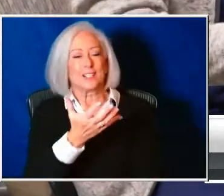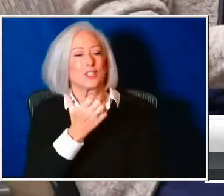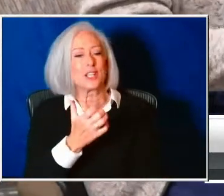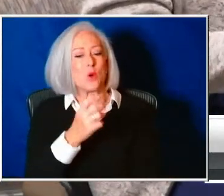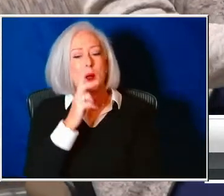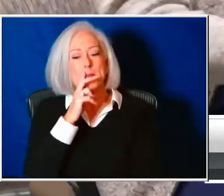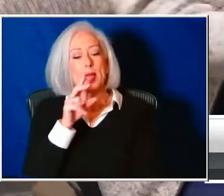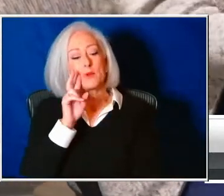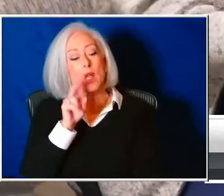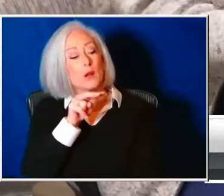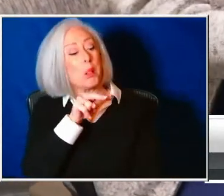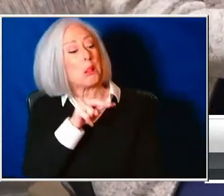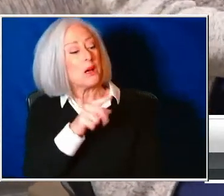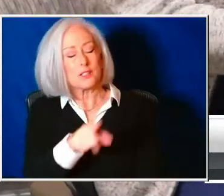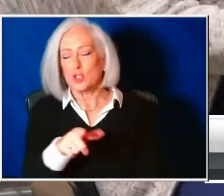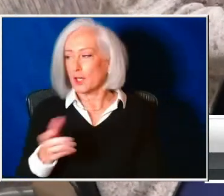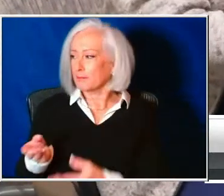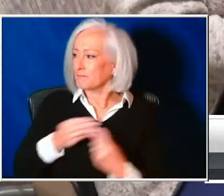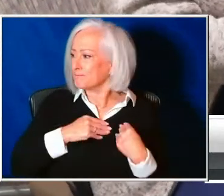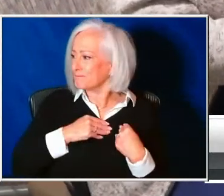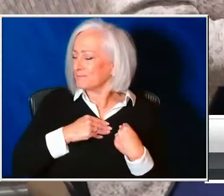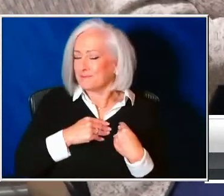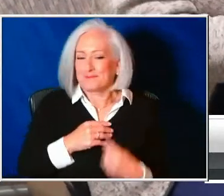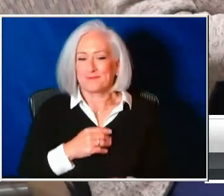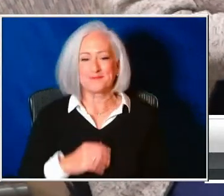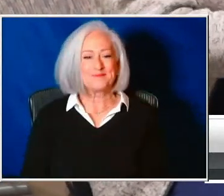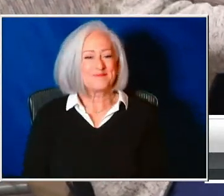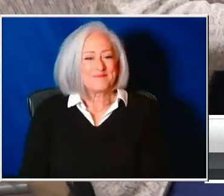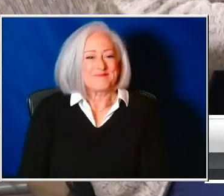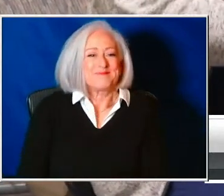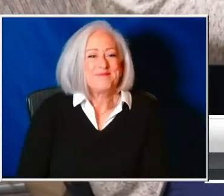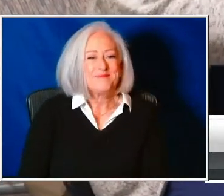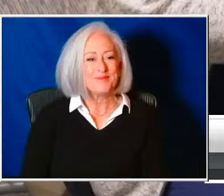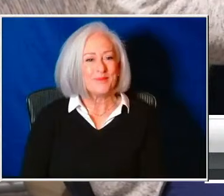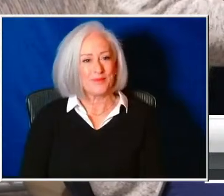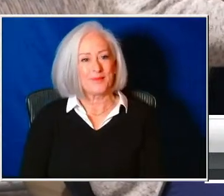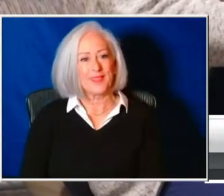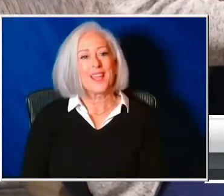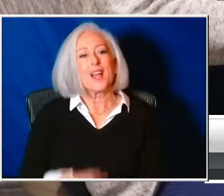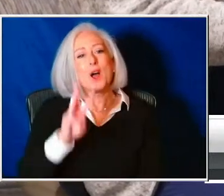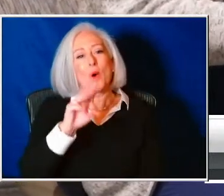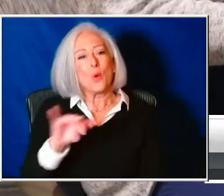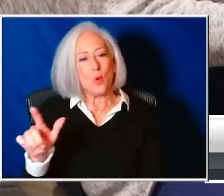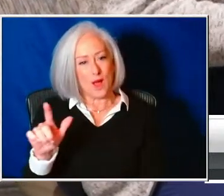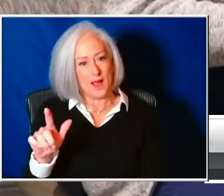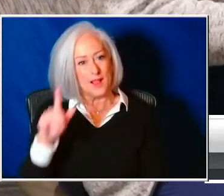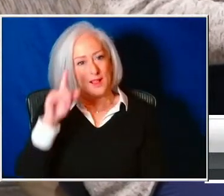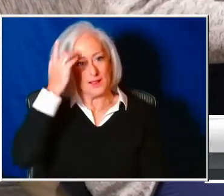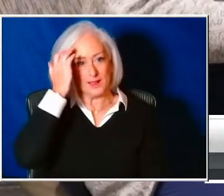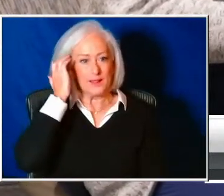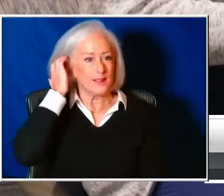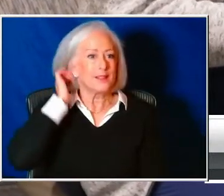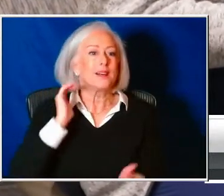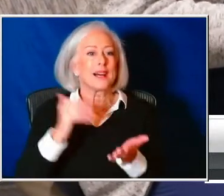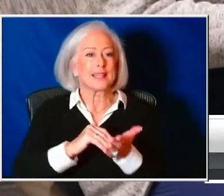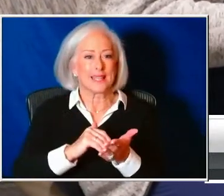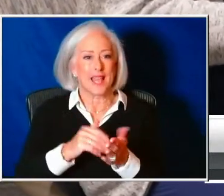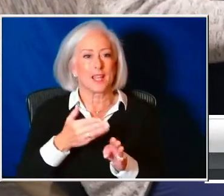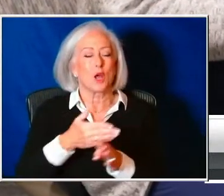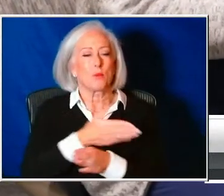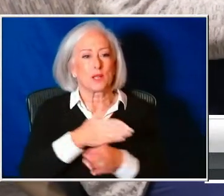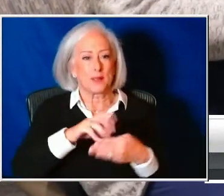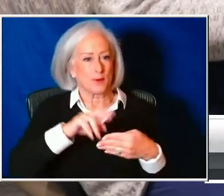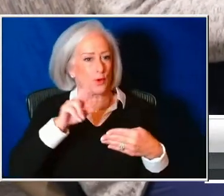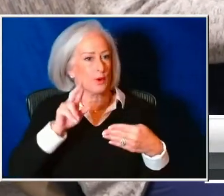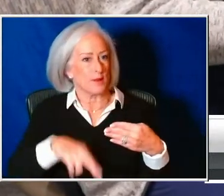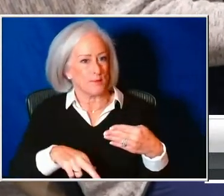over. So how'd I do? Well, so we do consider this a preliminary report. A radiologist or cardiologist